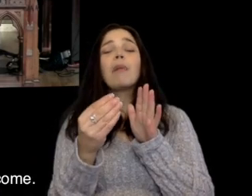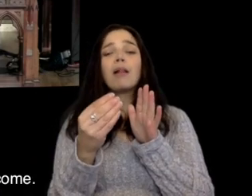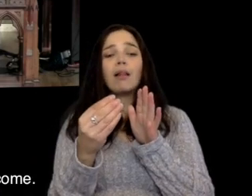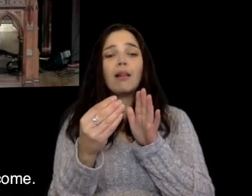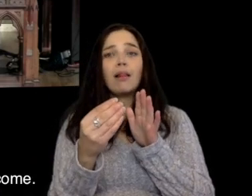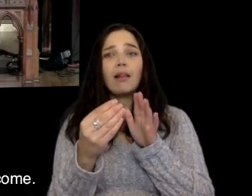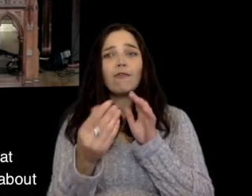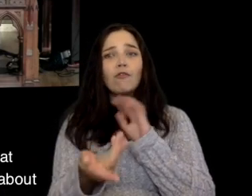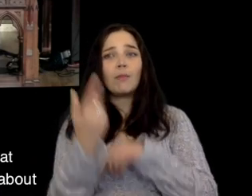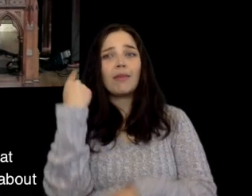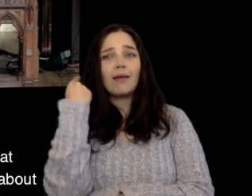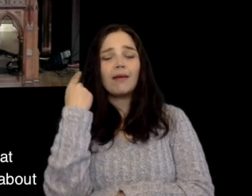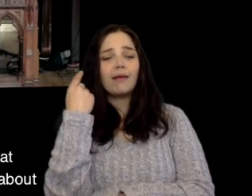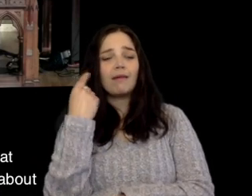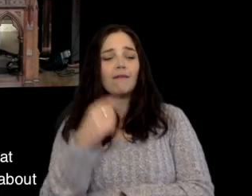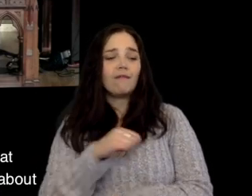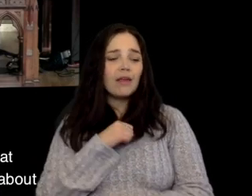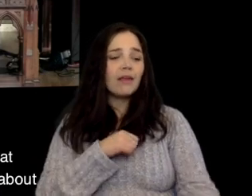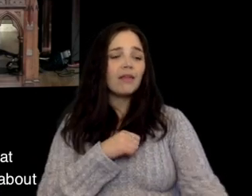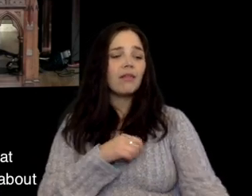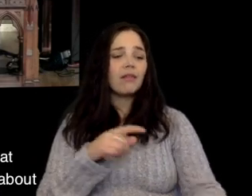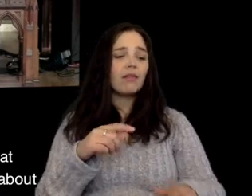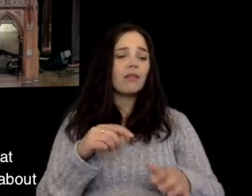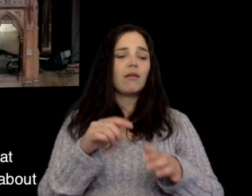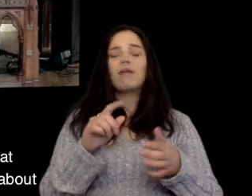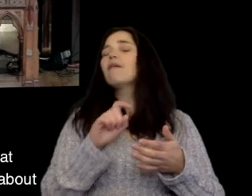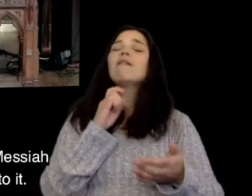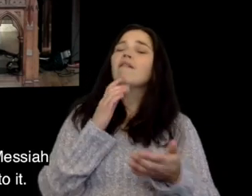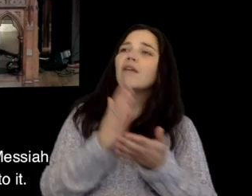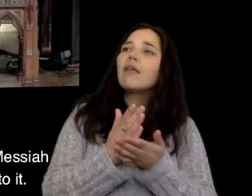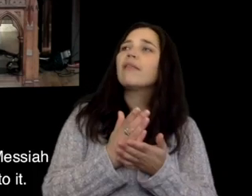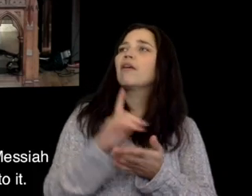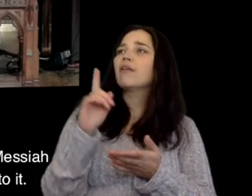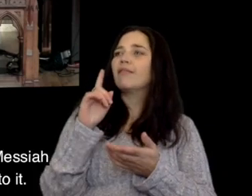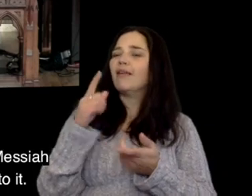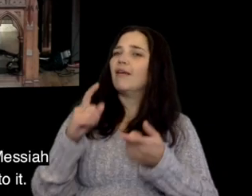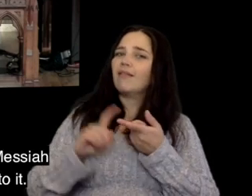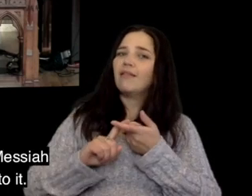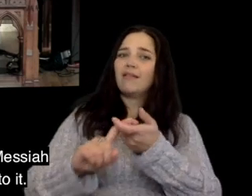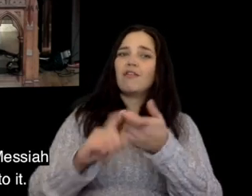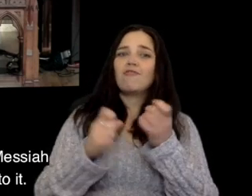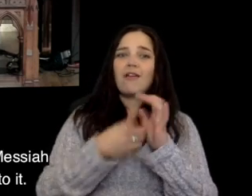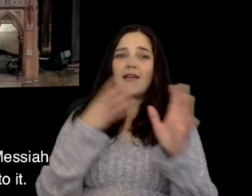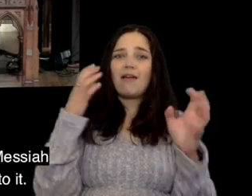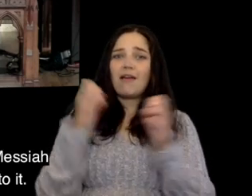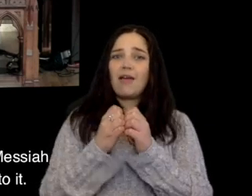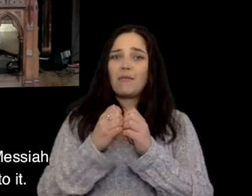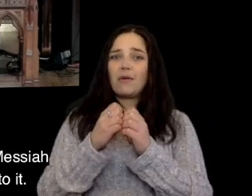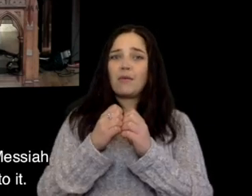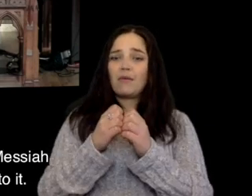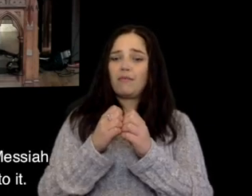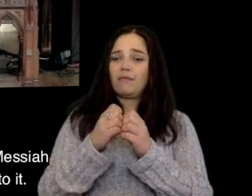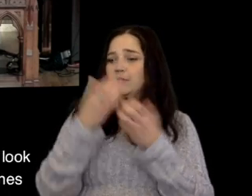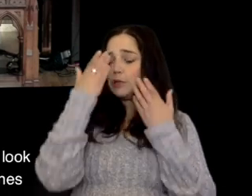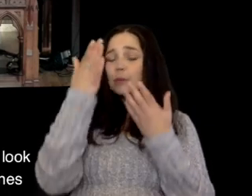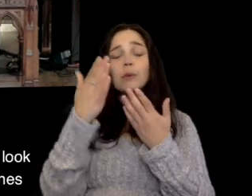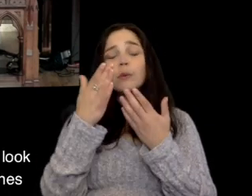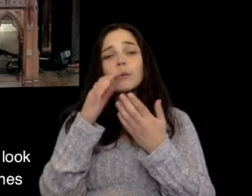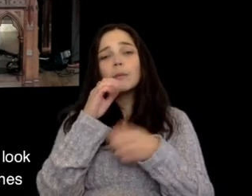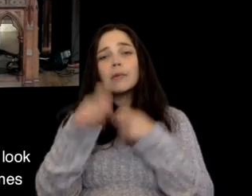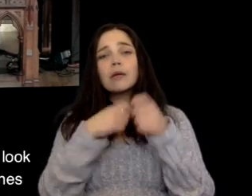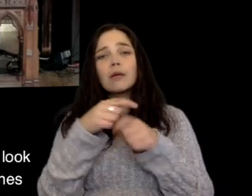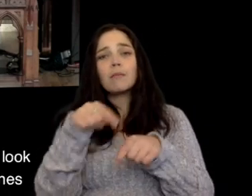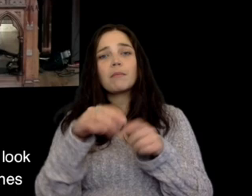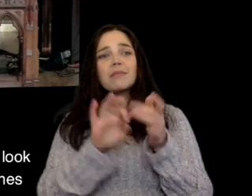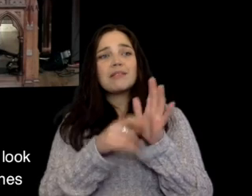of shining faith, faith in the promise, faith in what was to come, faith in this line that Rahab knew nothing about that would lead to the Messiah.